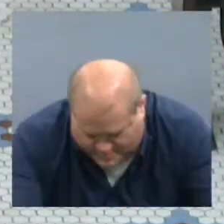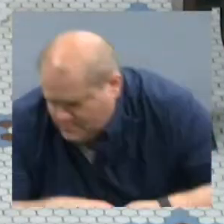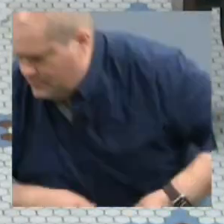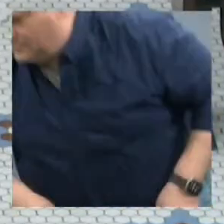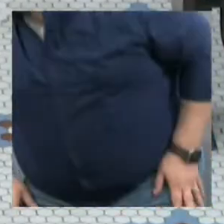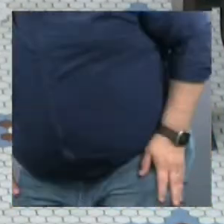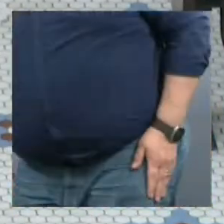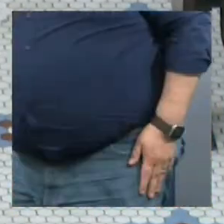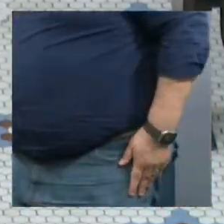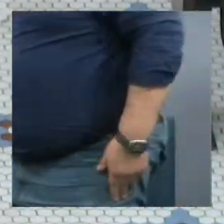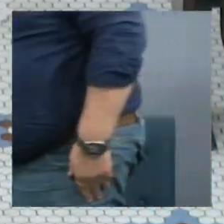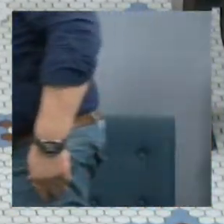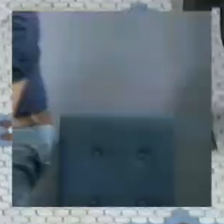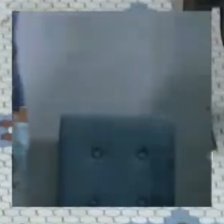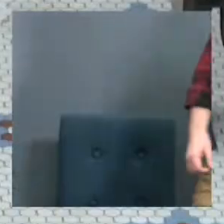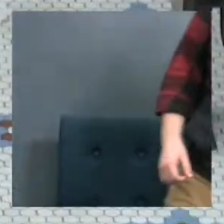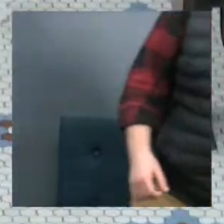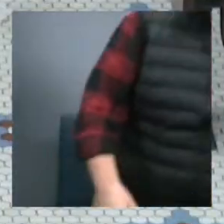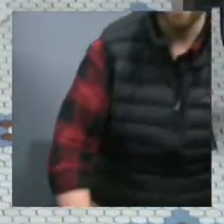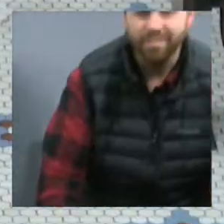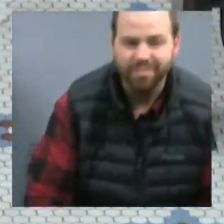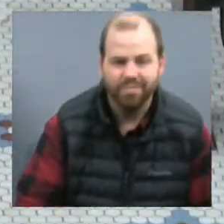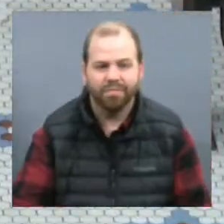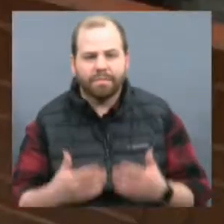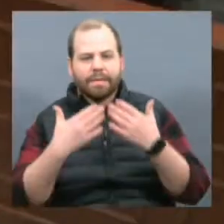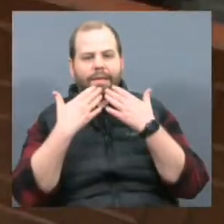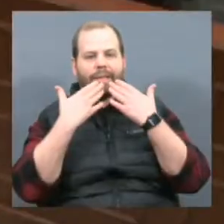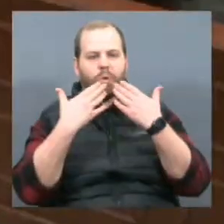Okay? Thank you. All right, we're going to have the